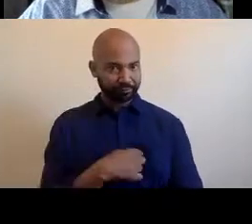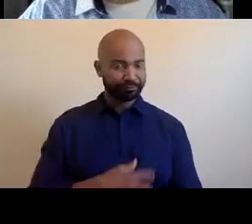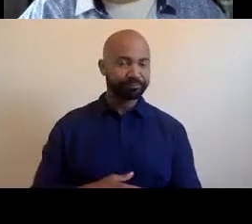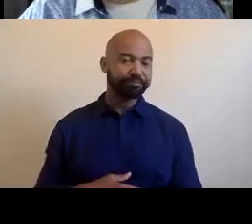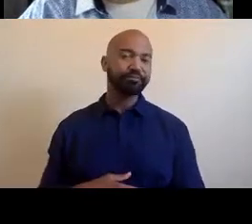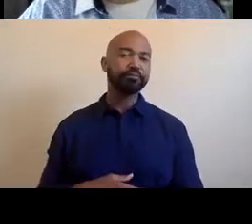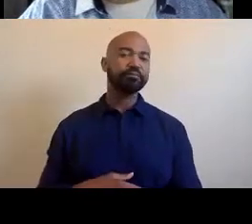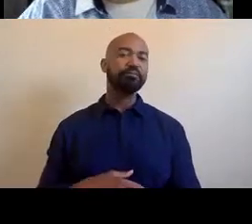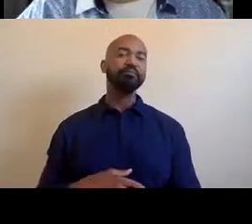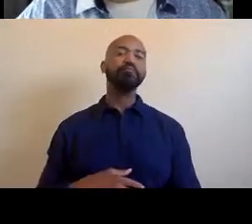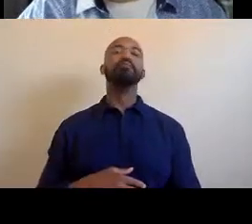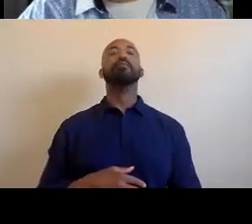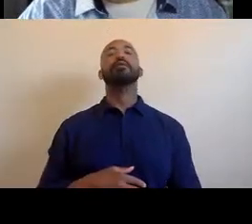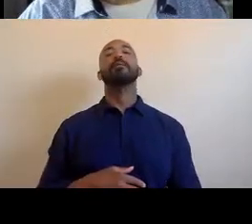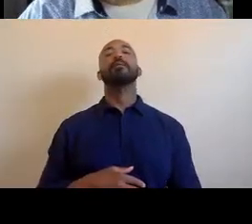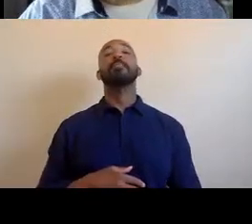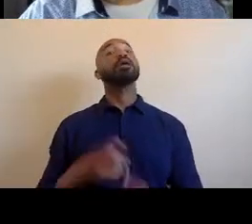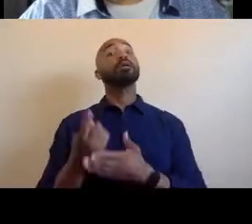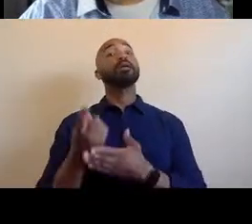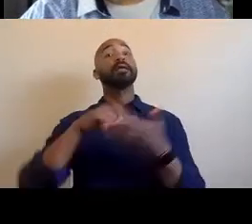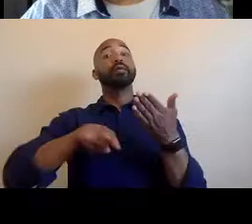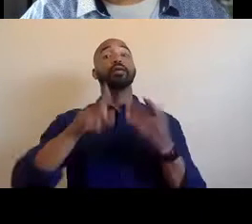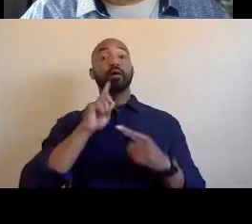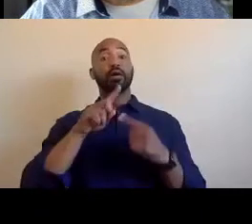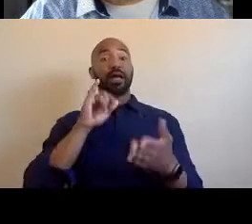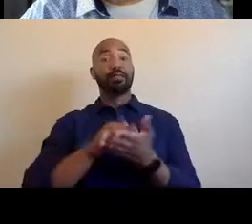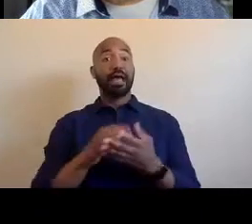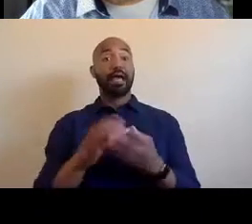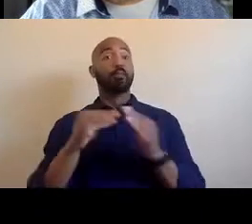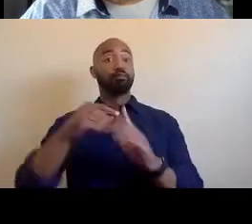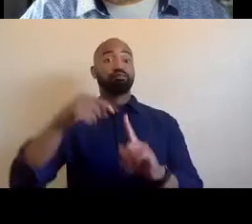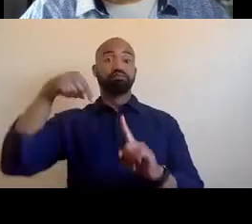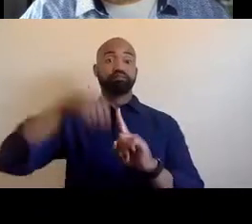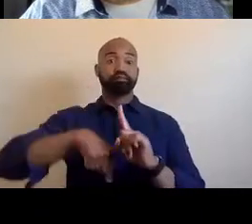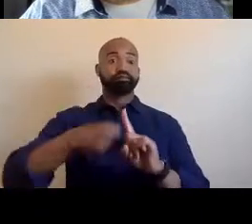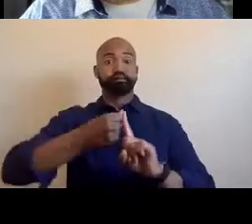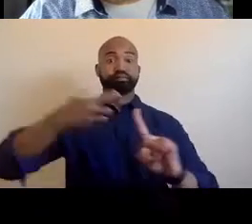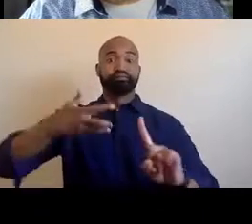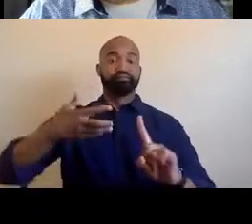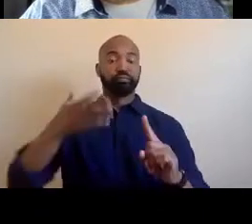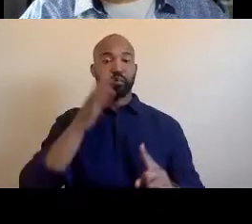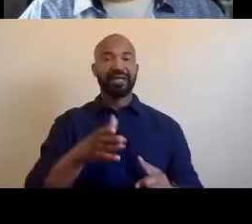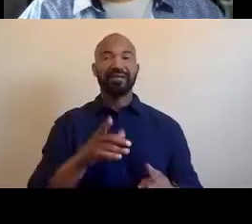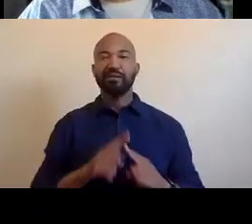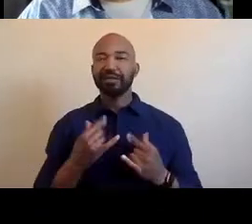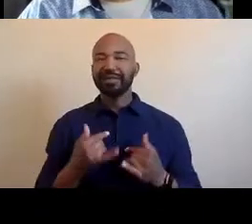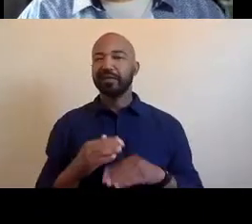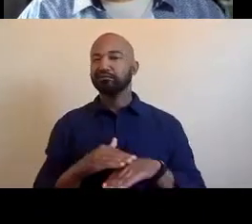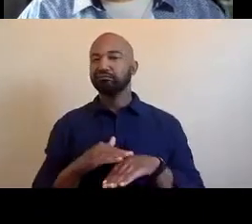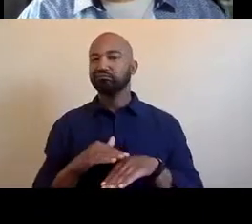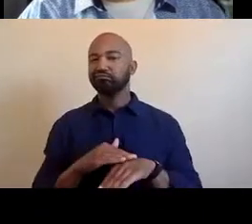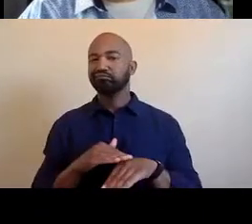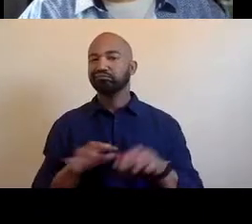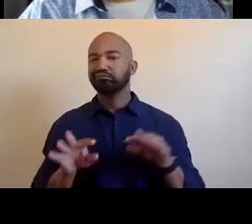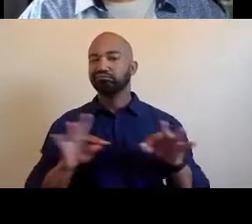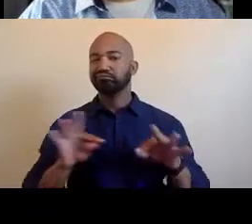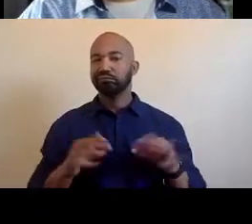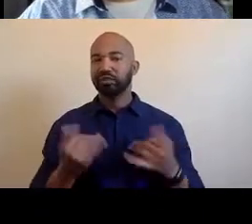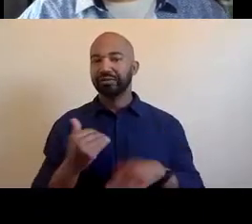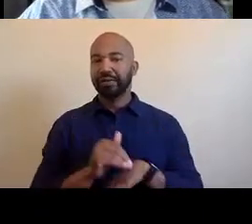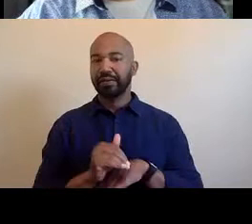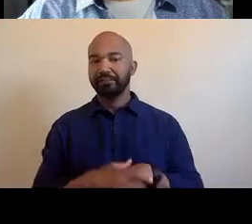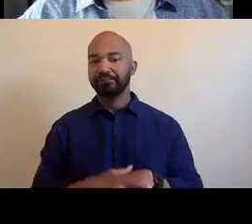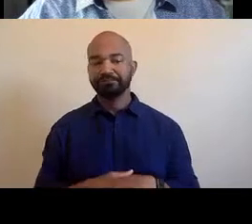actually, next week we're going to talk about that in even greater detail, but I'm going to give a little overview tonight. And